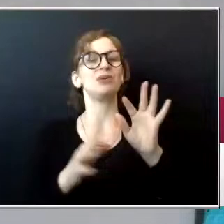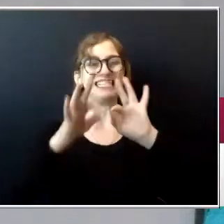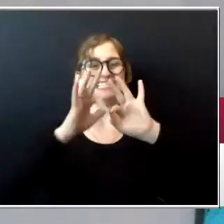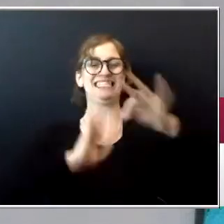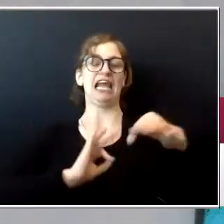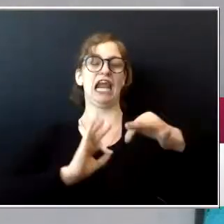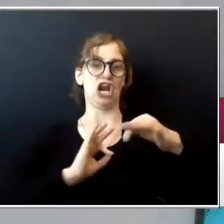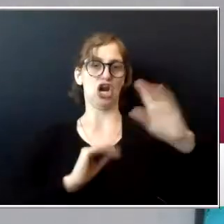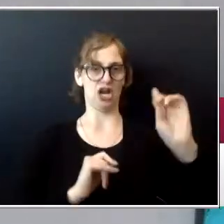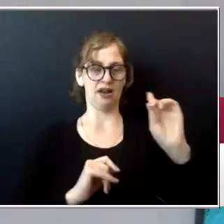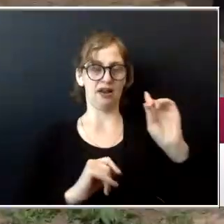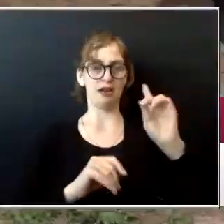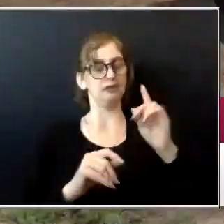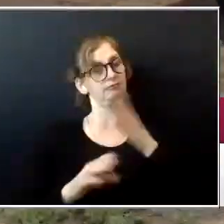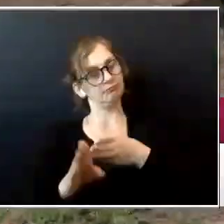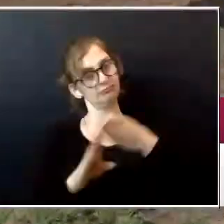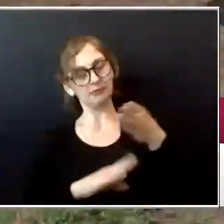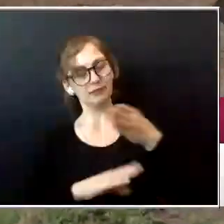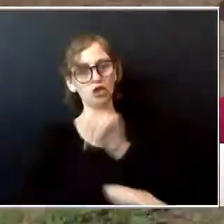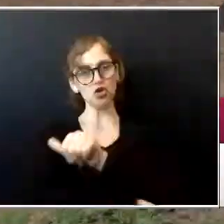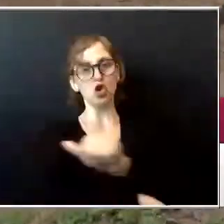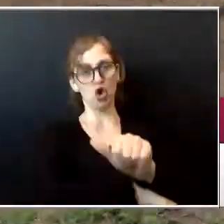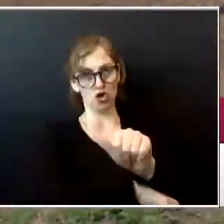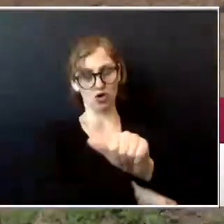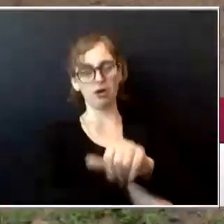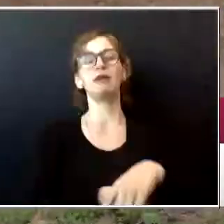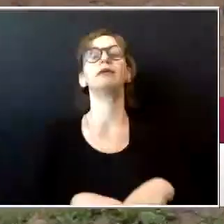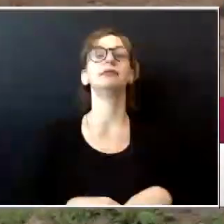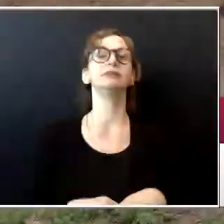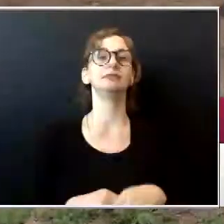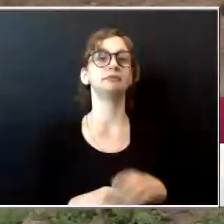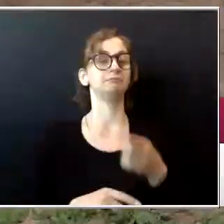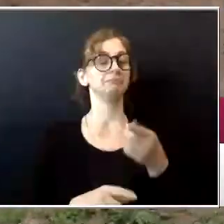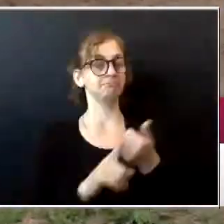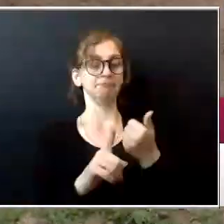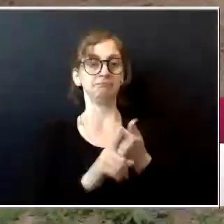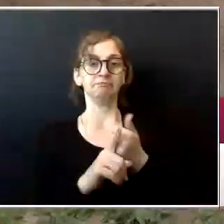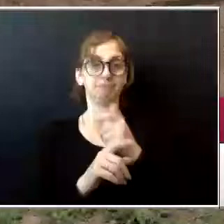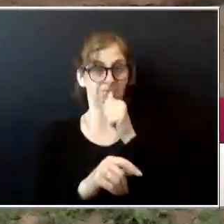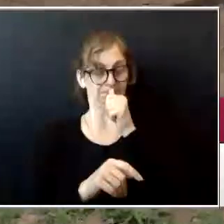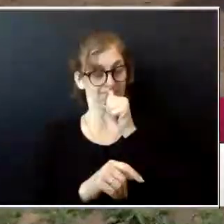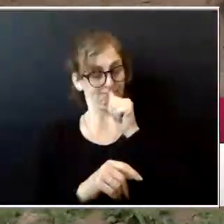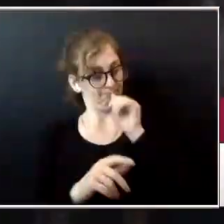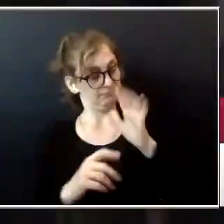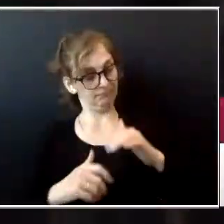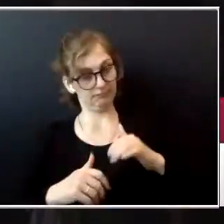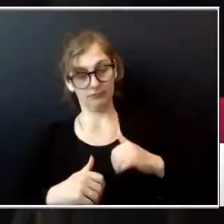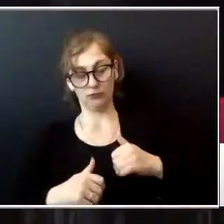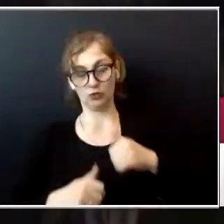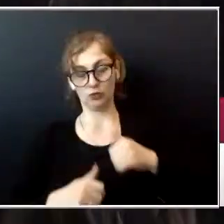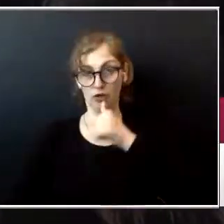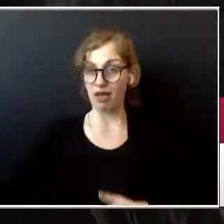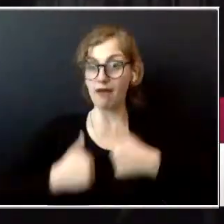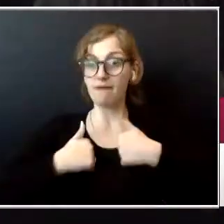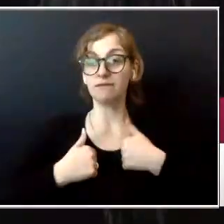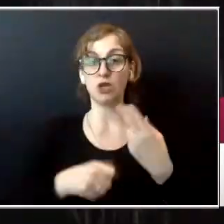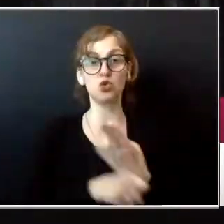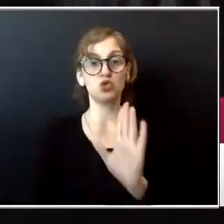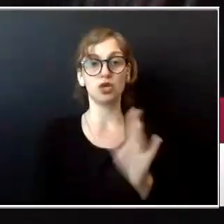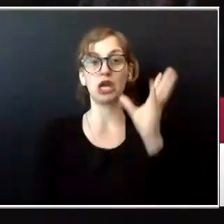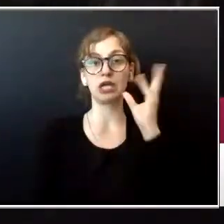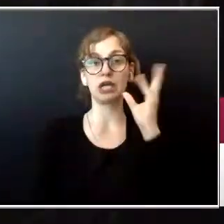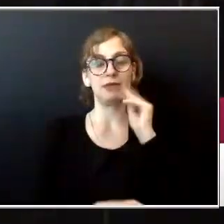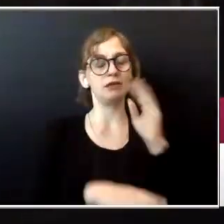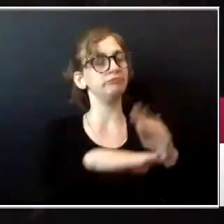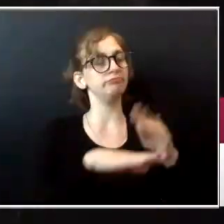woman who faced a deadly condition, survived it, and is now using that experience to inspire and educate others in a